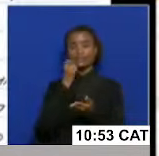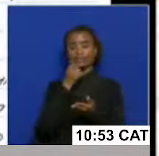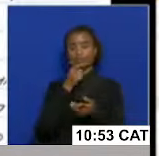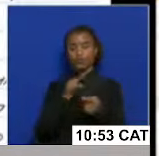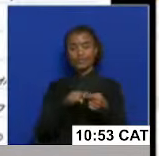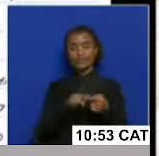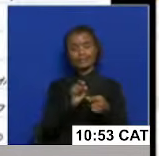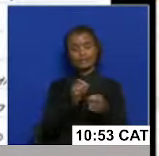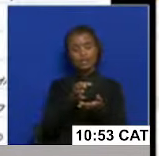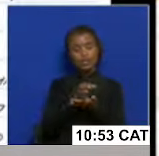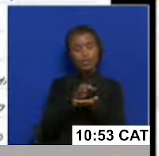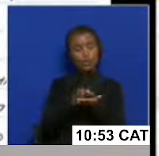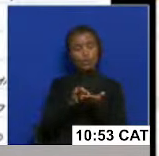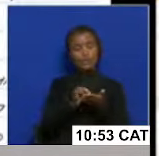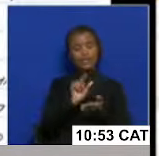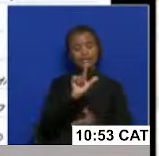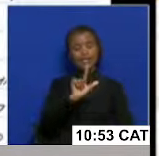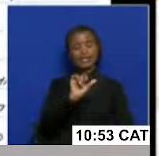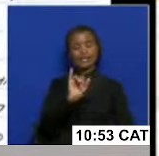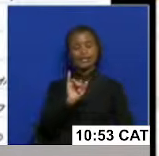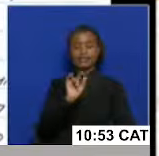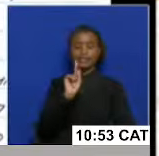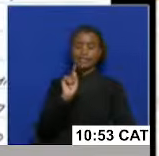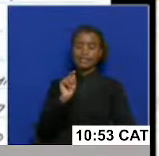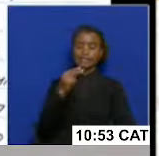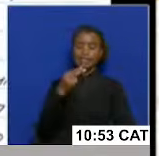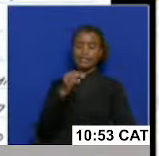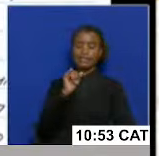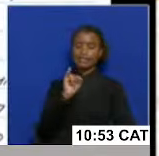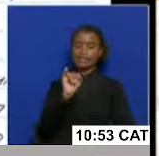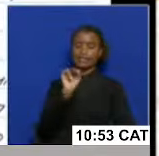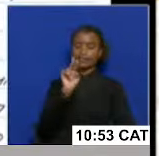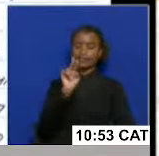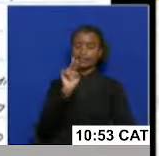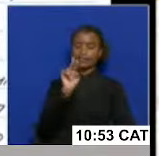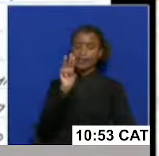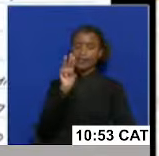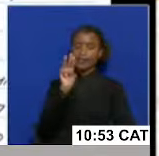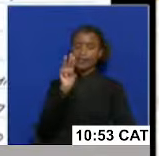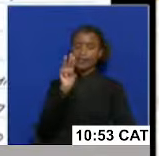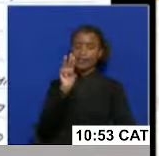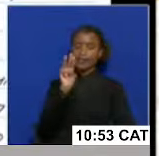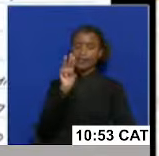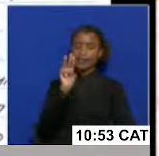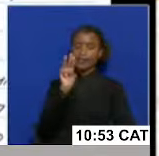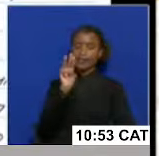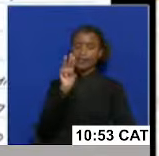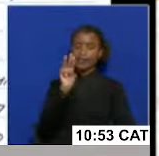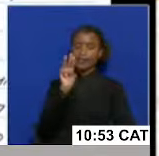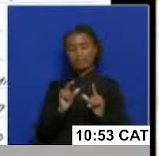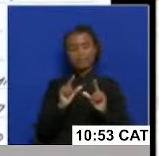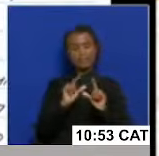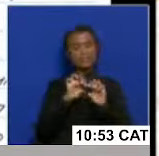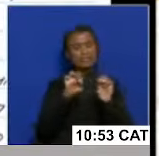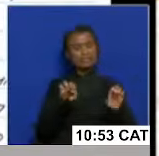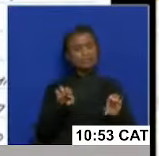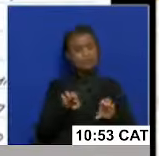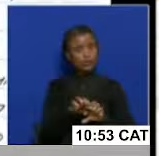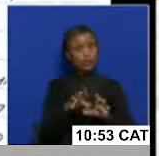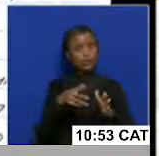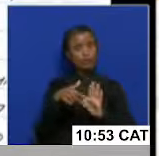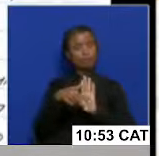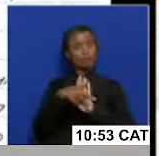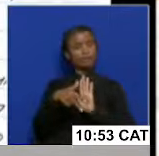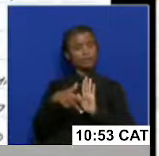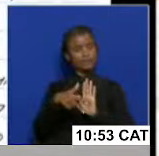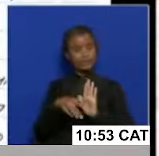with the stones, and he does not have it. I imagine trying to say he had not yet have it on his person, meaning he